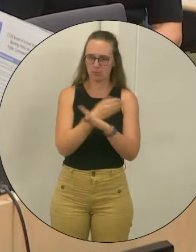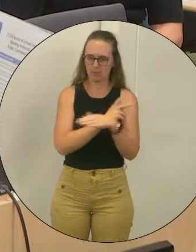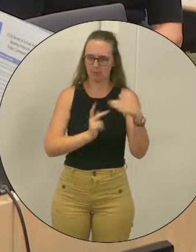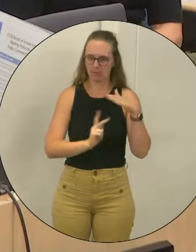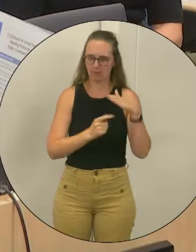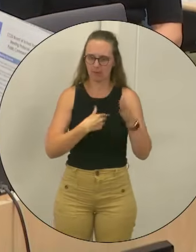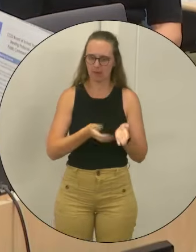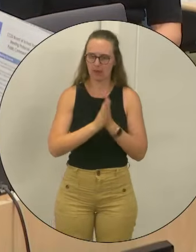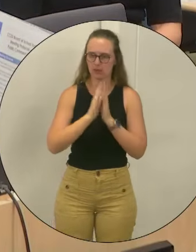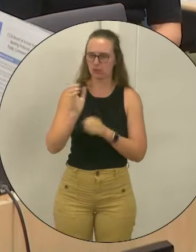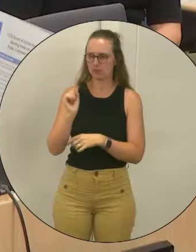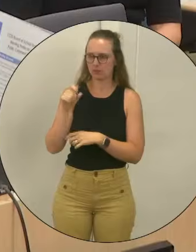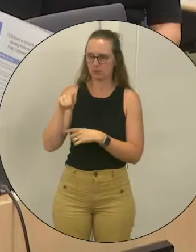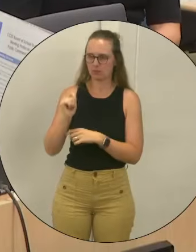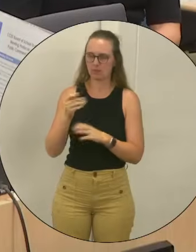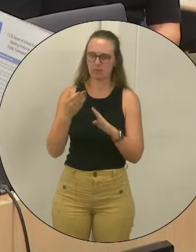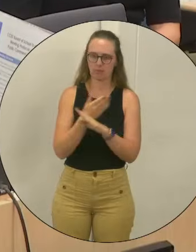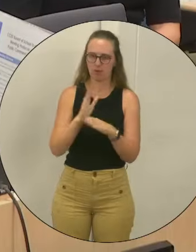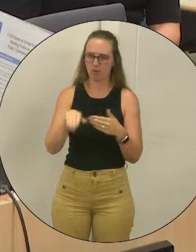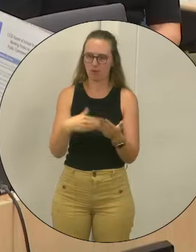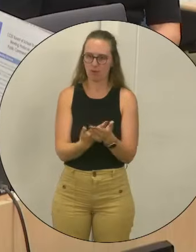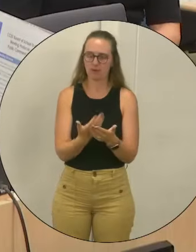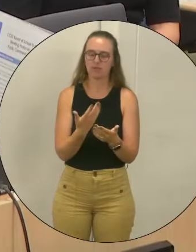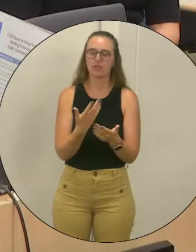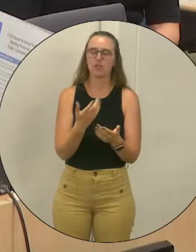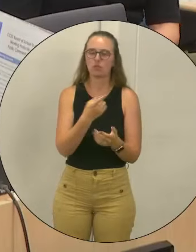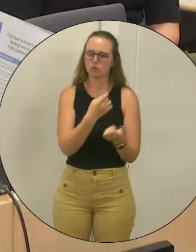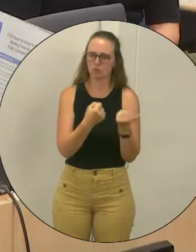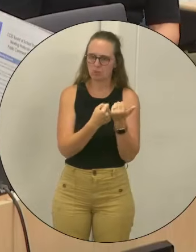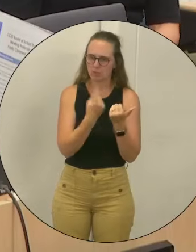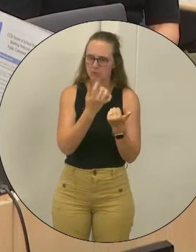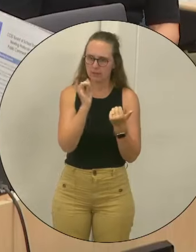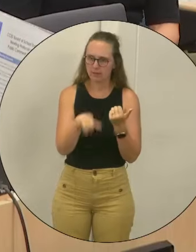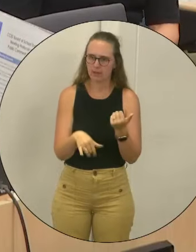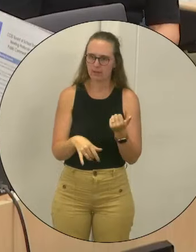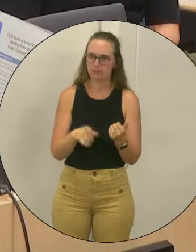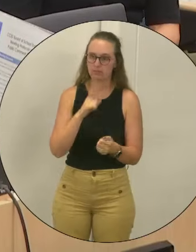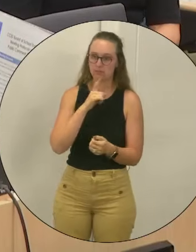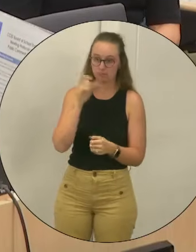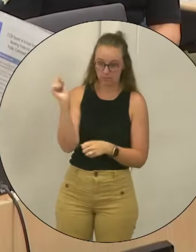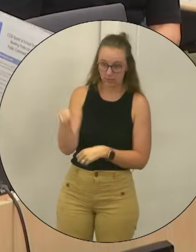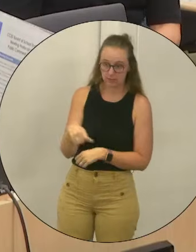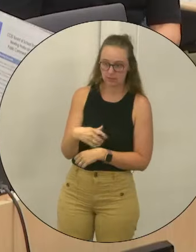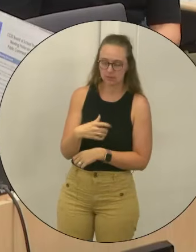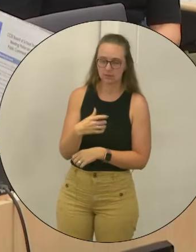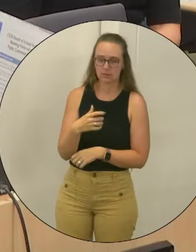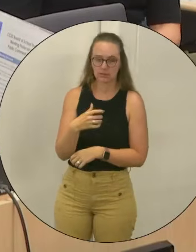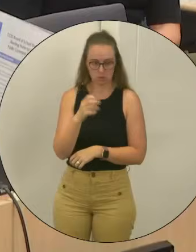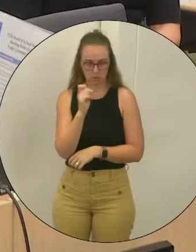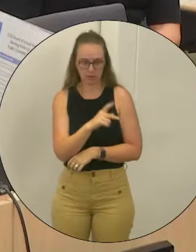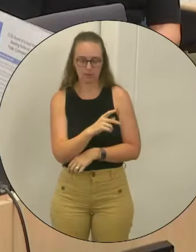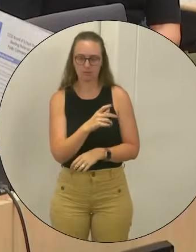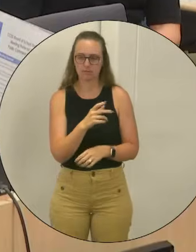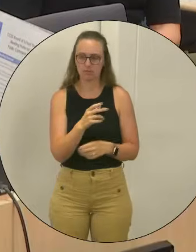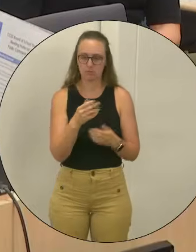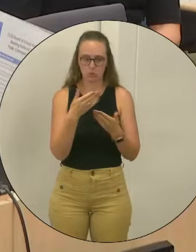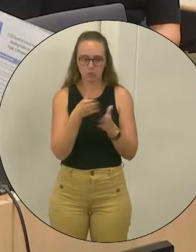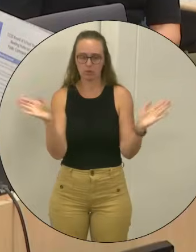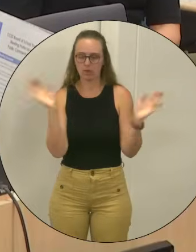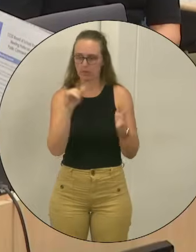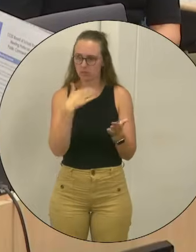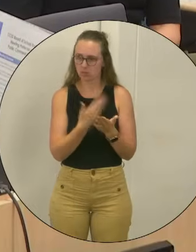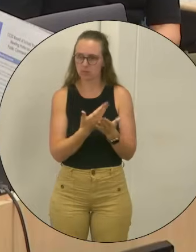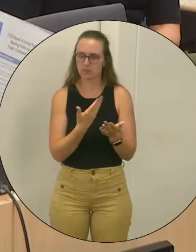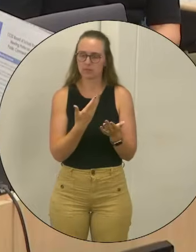our superintendent before she got here, do you support something like that? And she said, absolutely. Okay, universal and everything else, that's